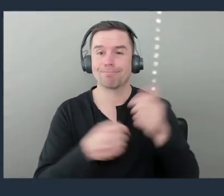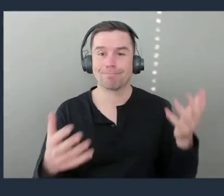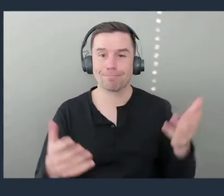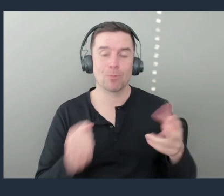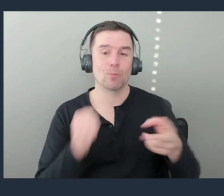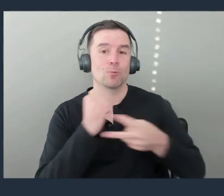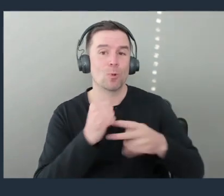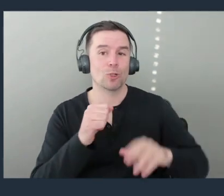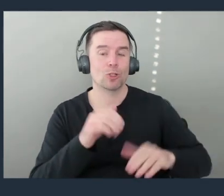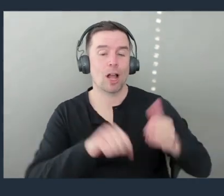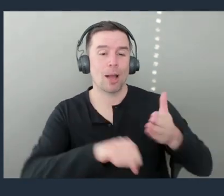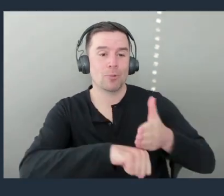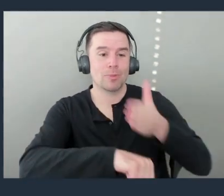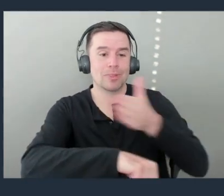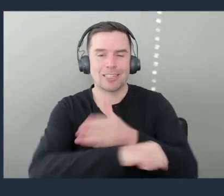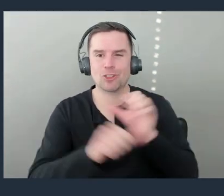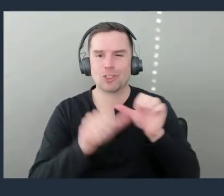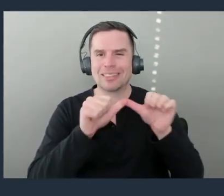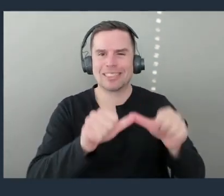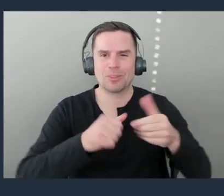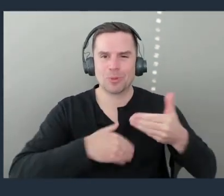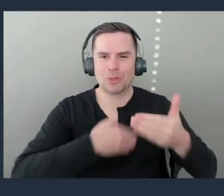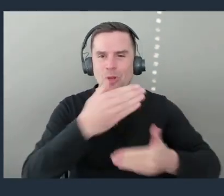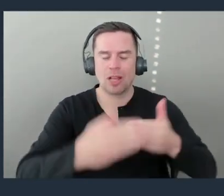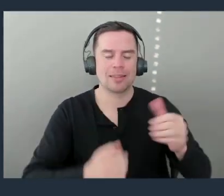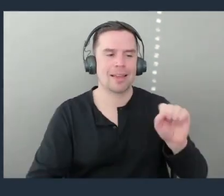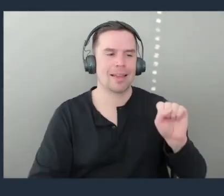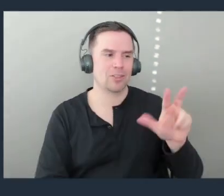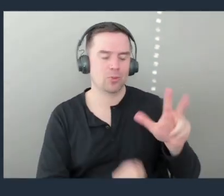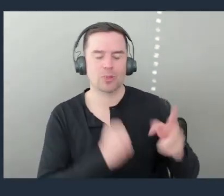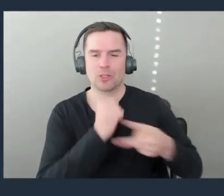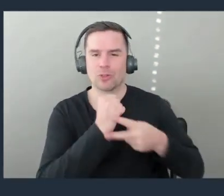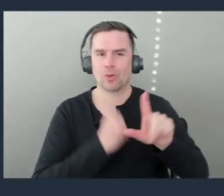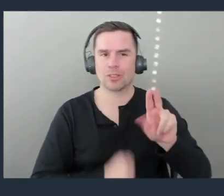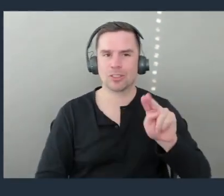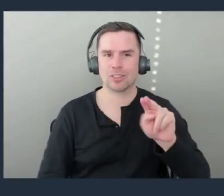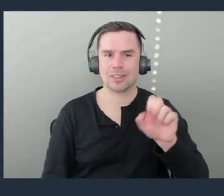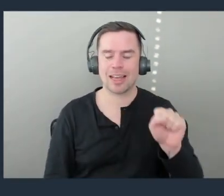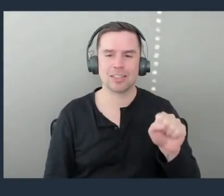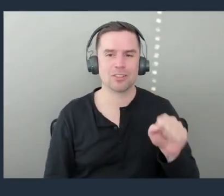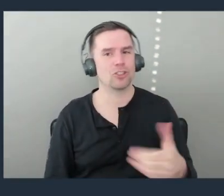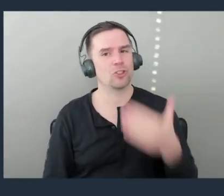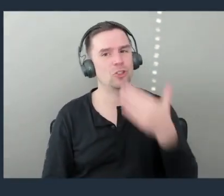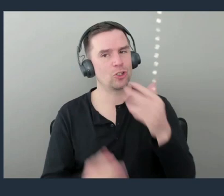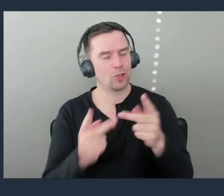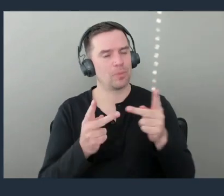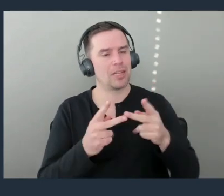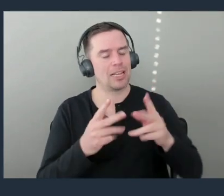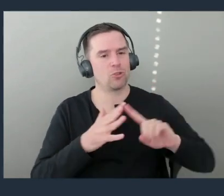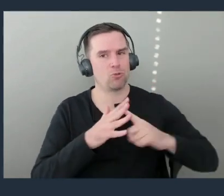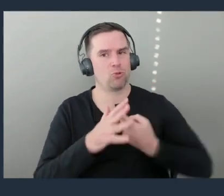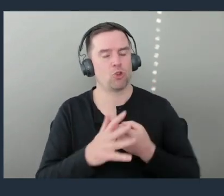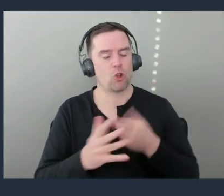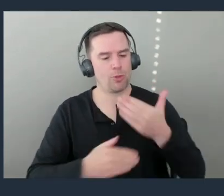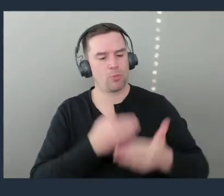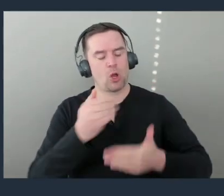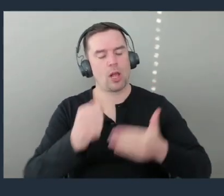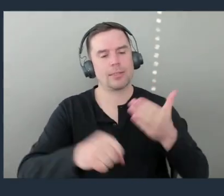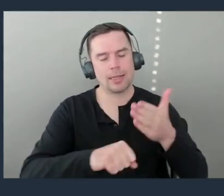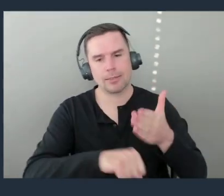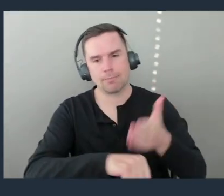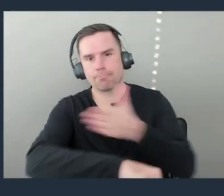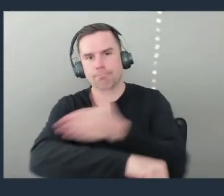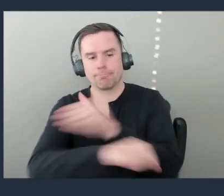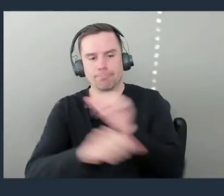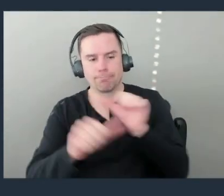a continuous process, and S3 Storage Lens is a great first port of call as you start the process of continuously monitoring